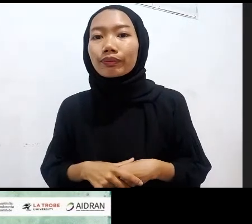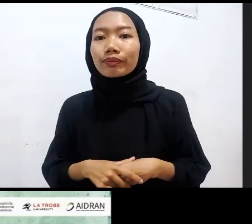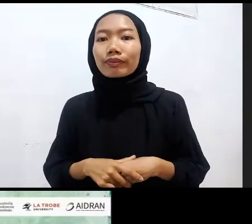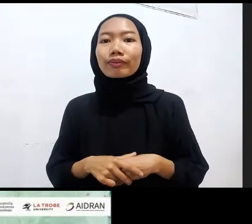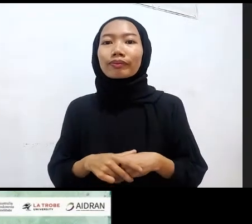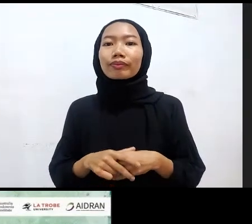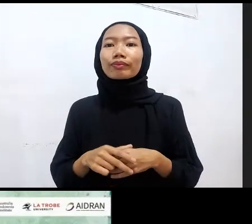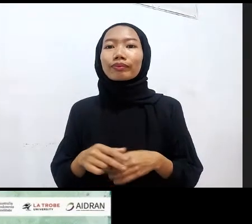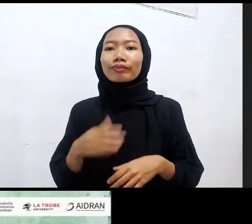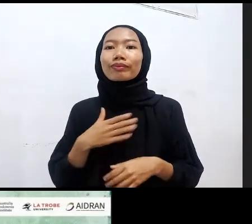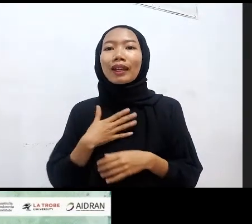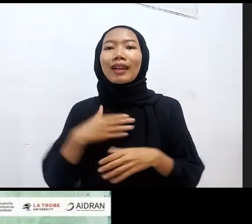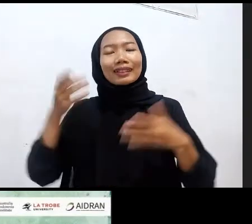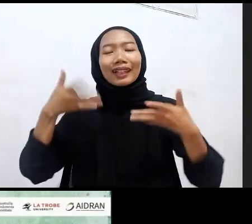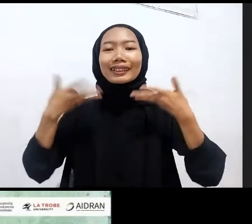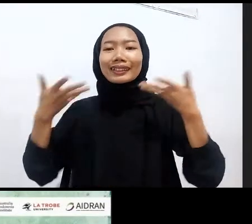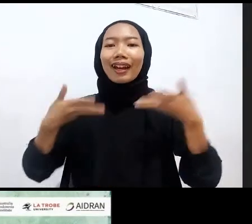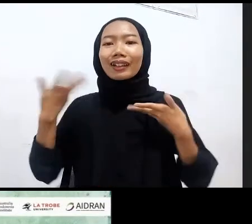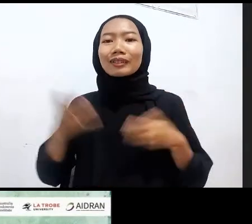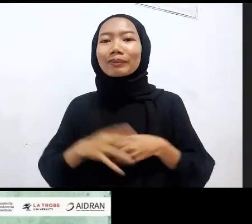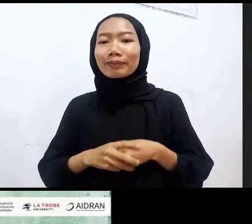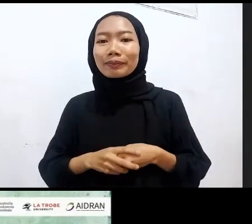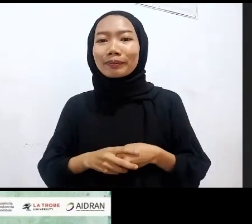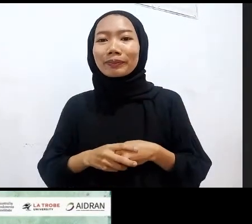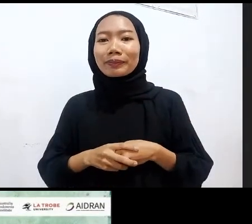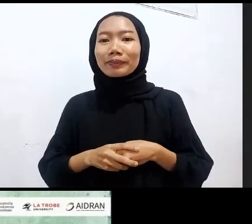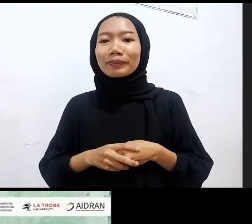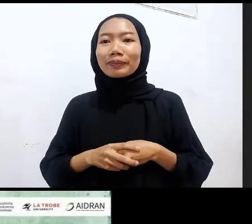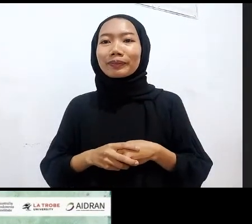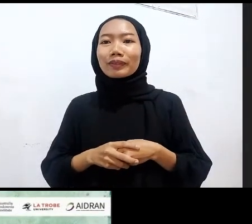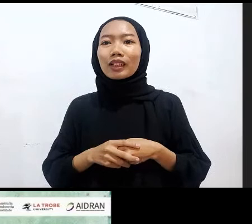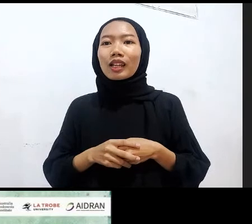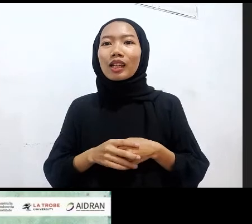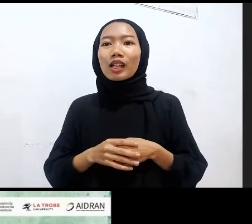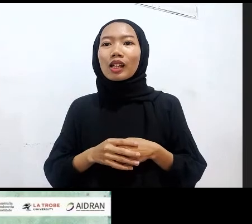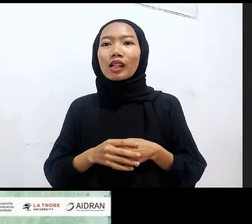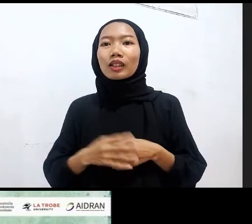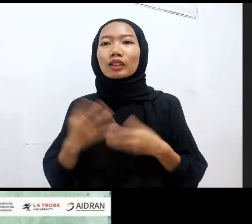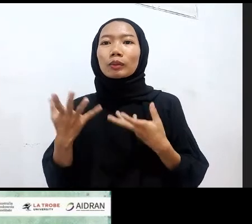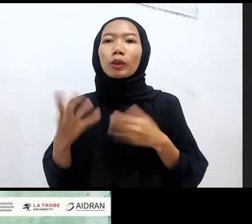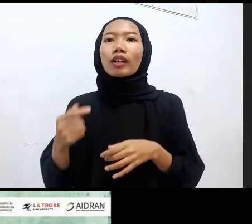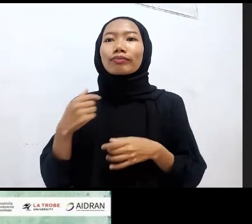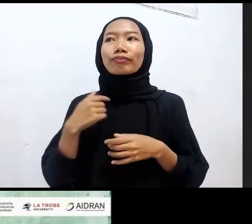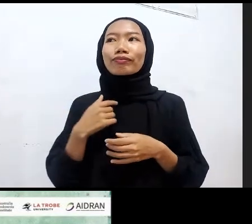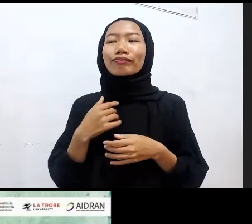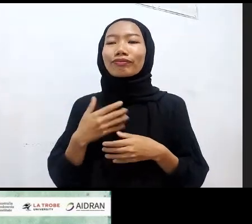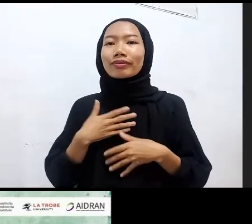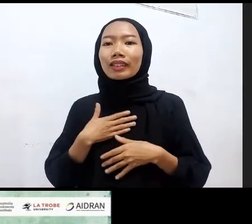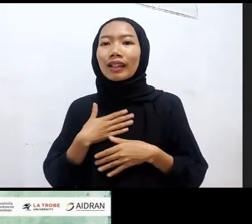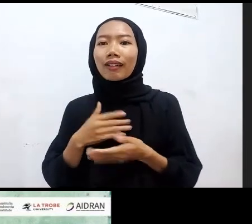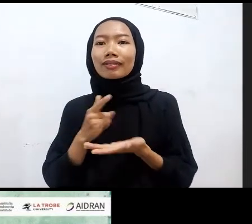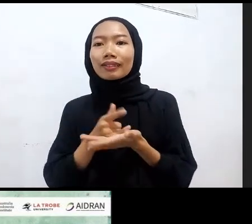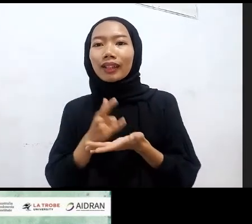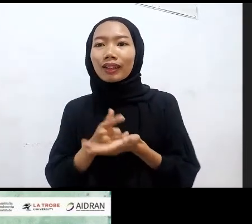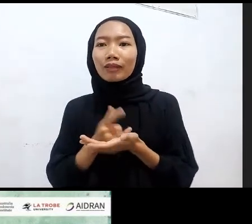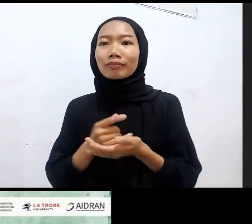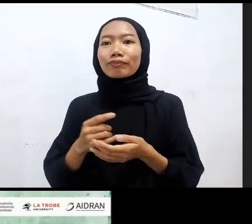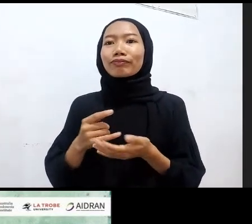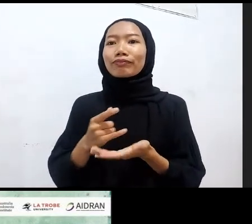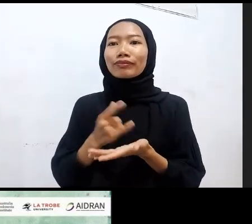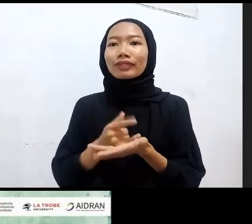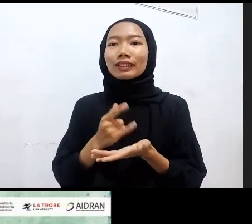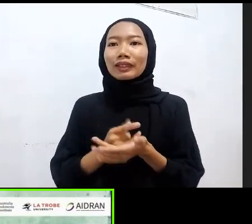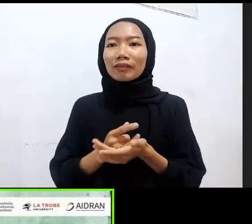in person. So thank you very much for having me. And I'll try to watch as much as I can. I've got other meetings, but I can have this on in the